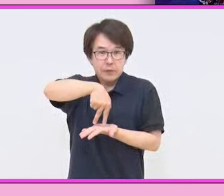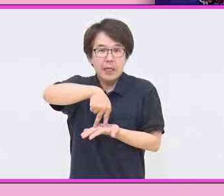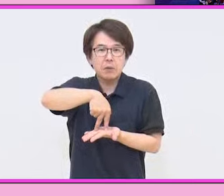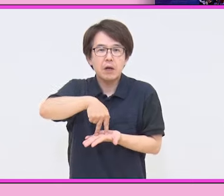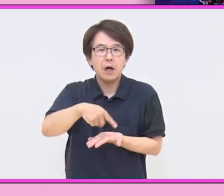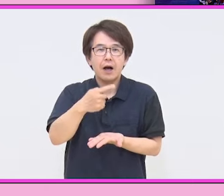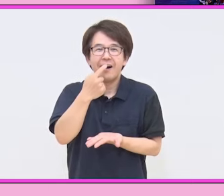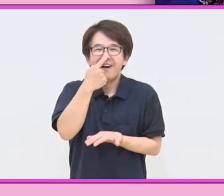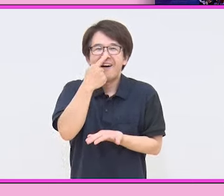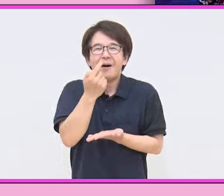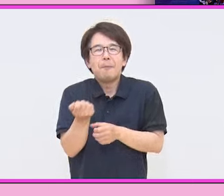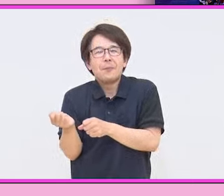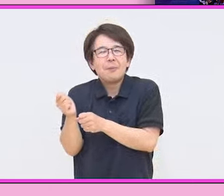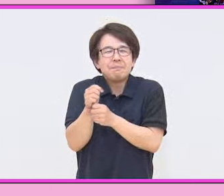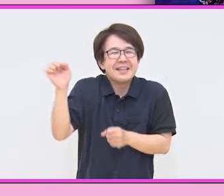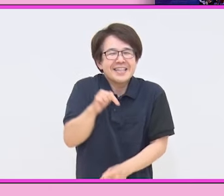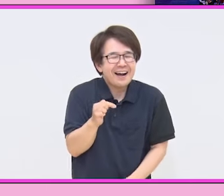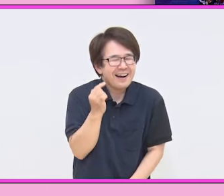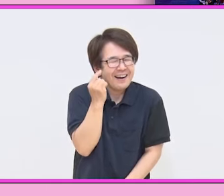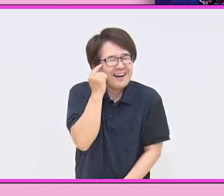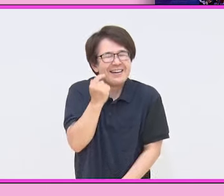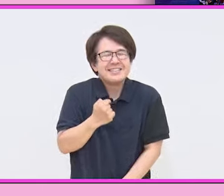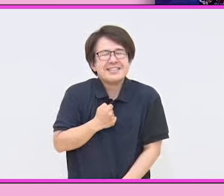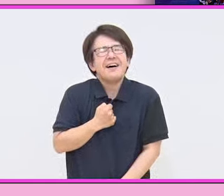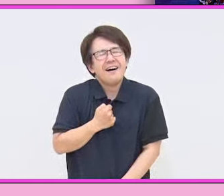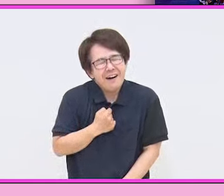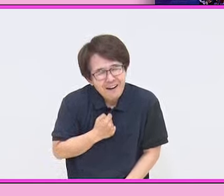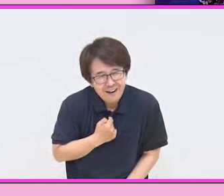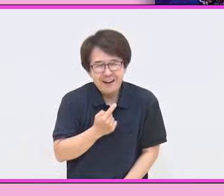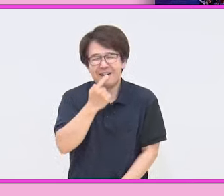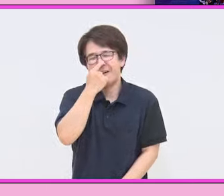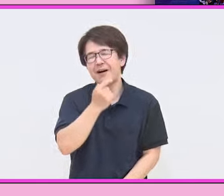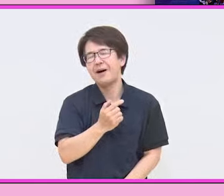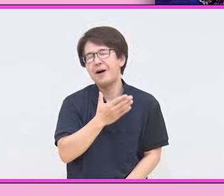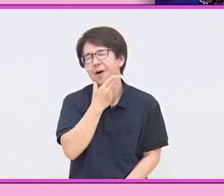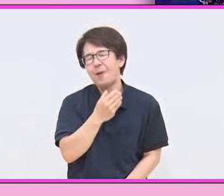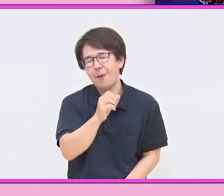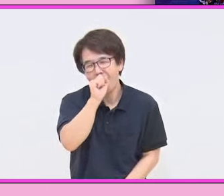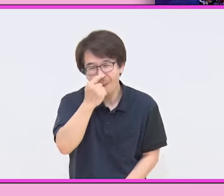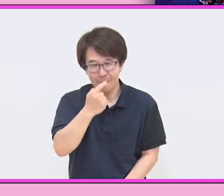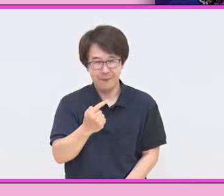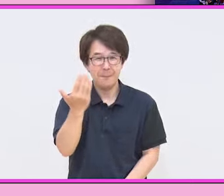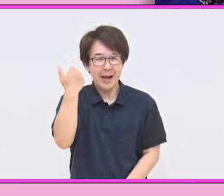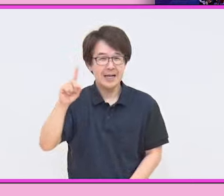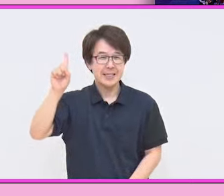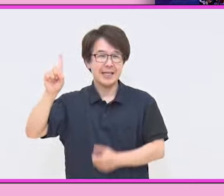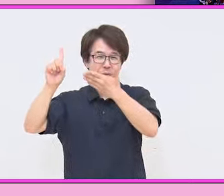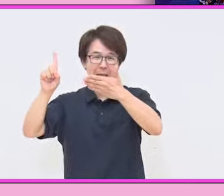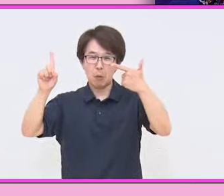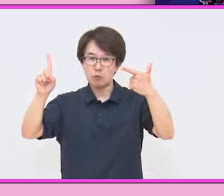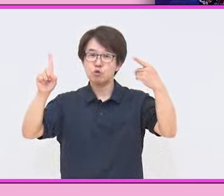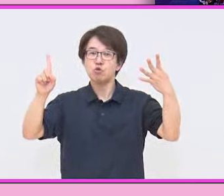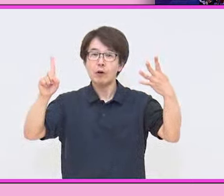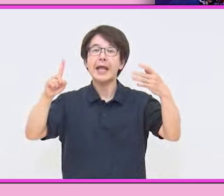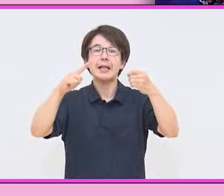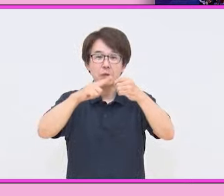I think I am so lucky to have had Tokyo in 1964 and London in